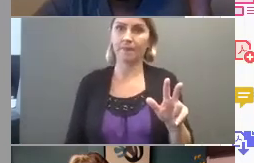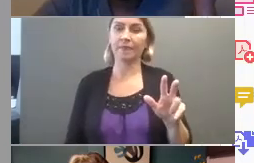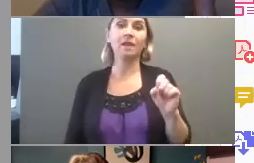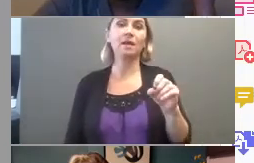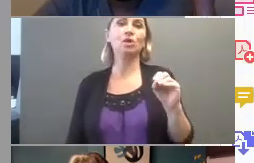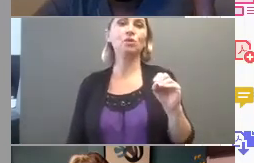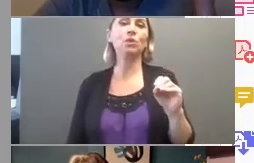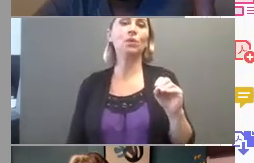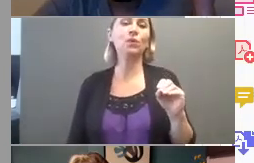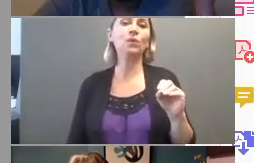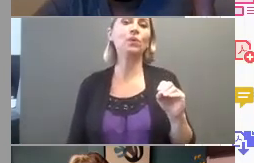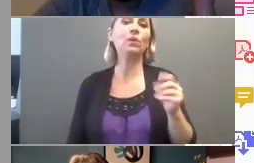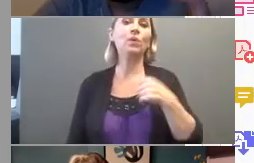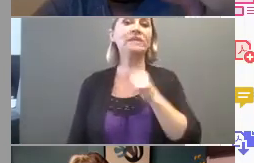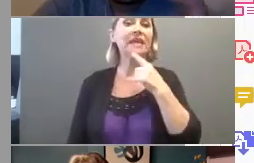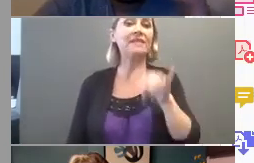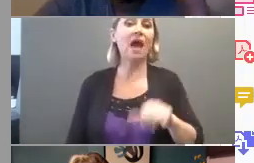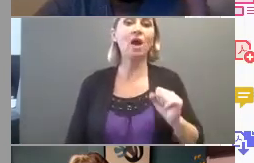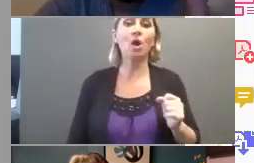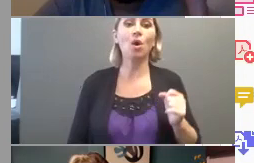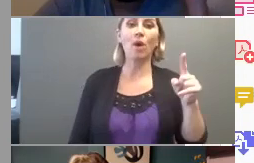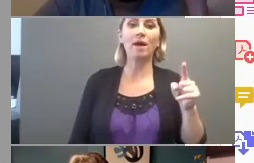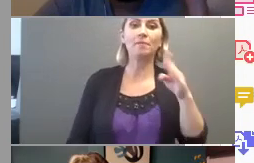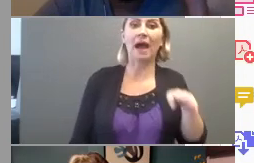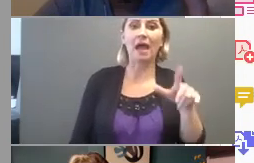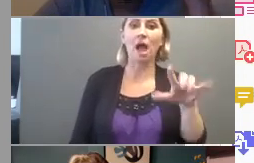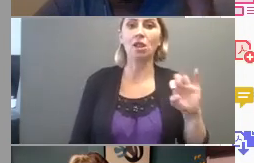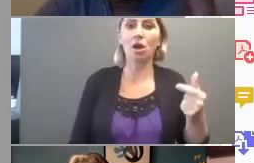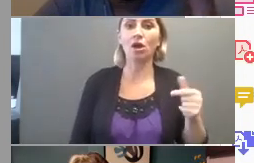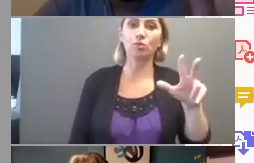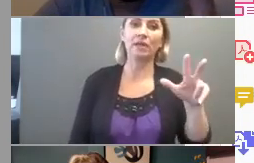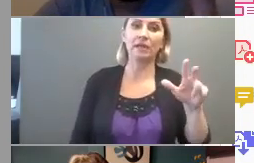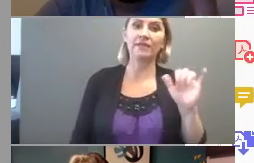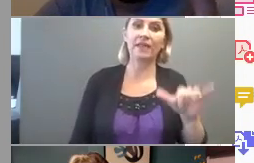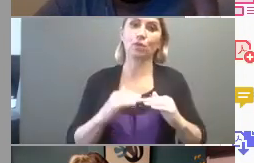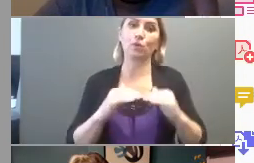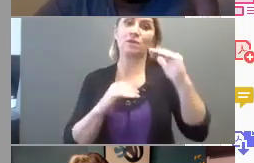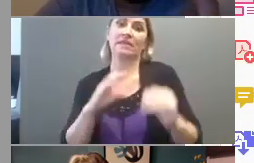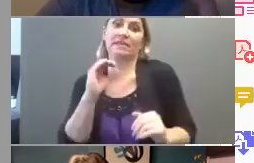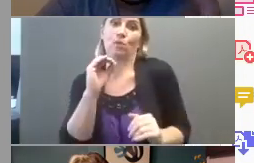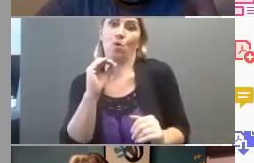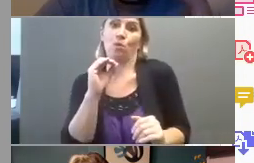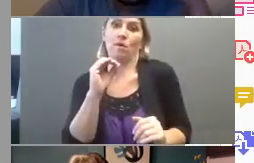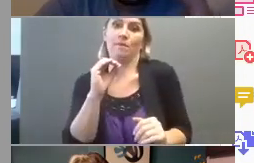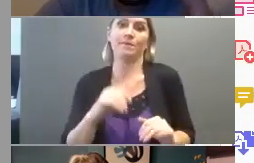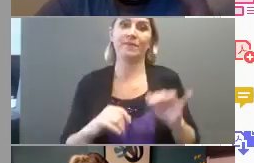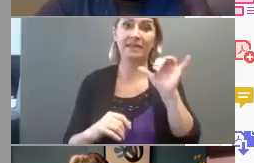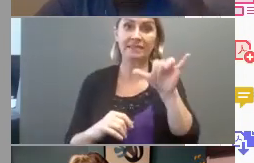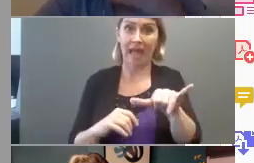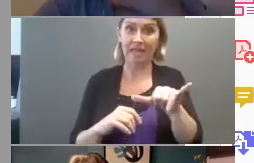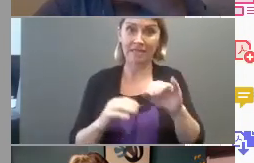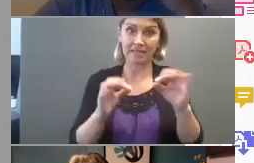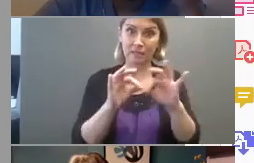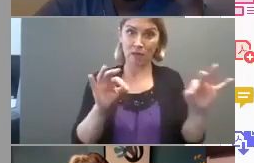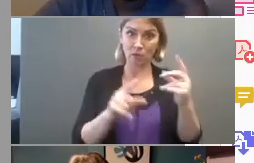So we say that 1 by log 3 minus 2 by 3 is greater than 0. Is this equation correct?